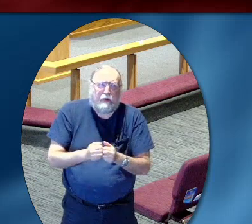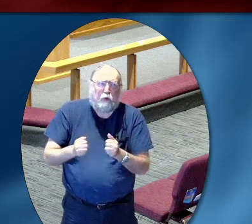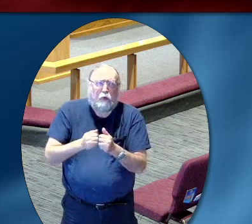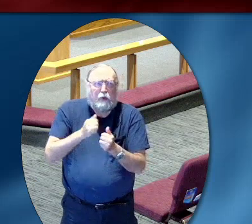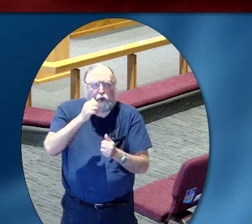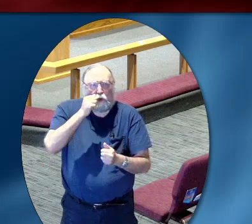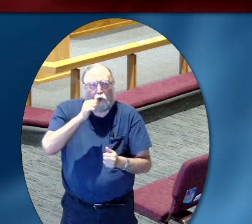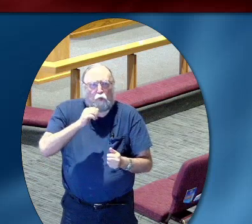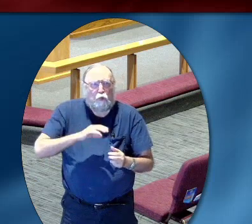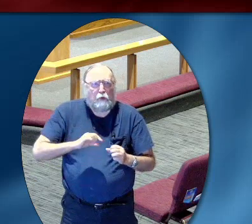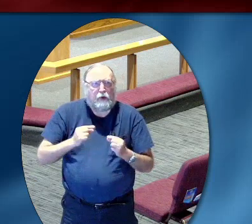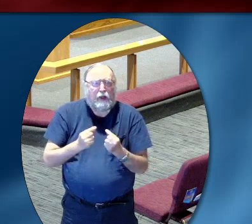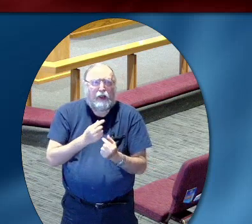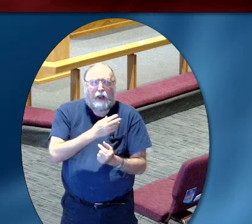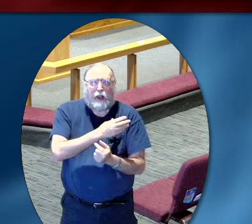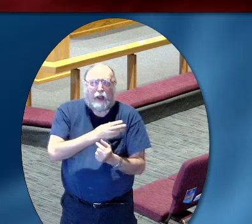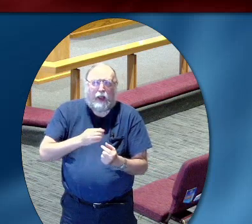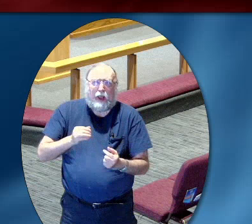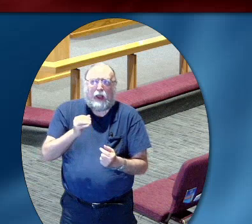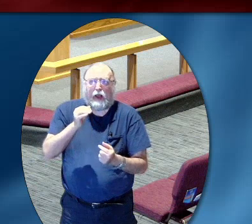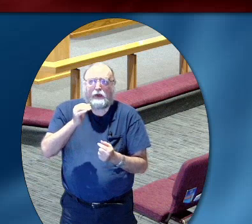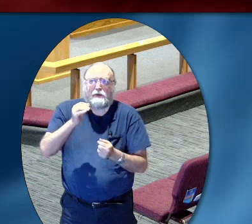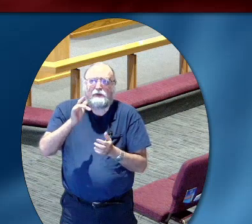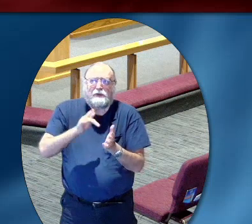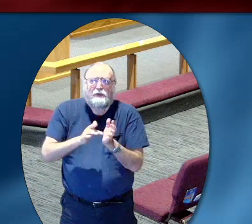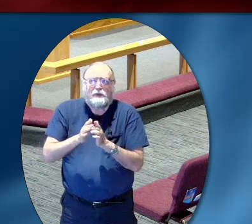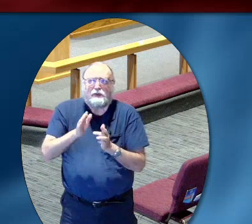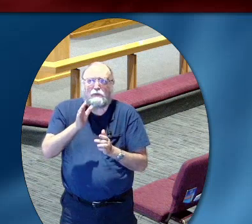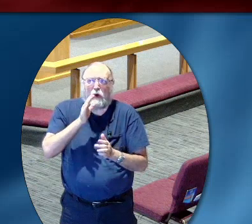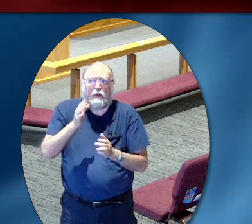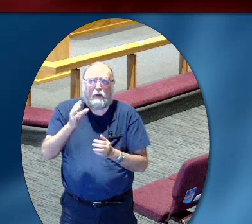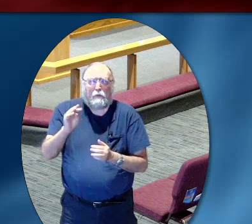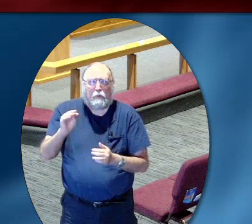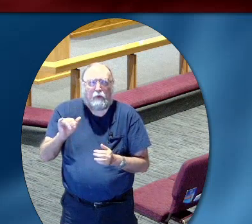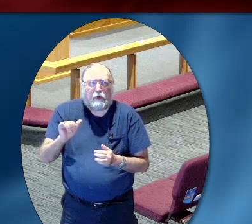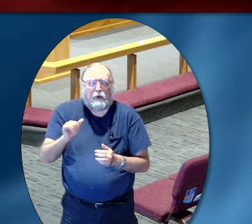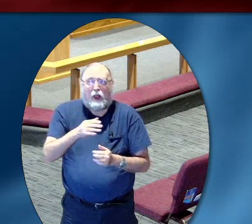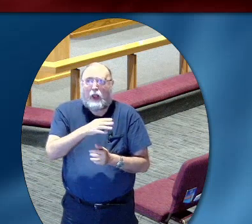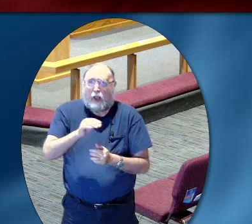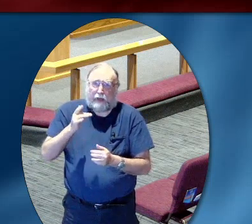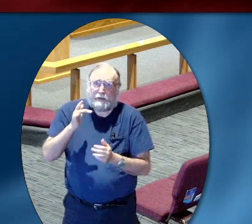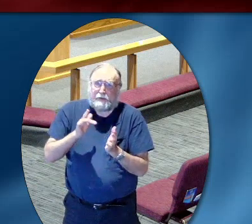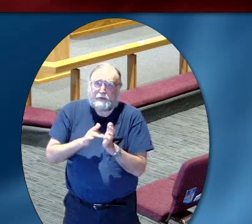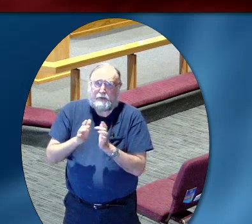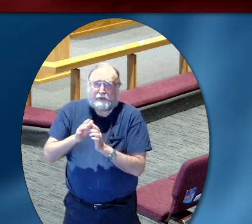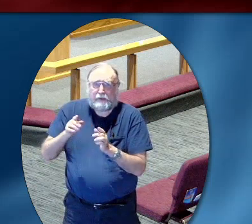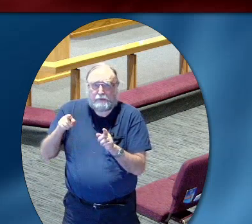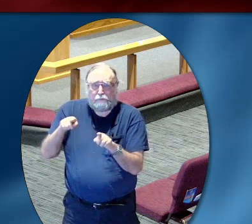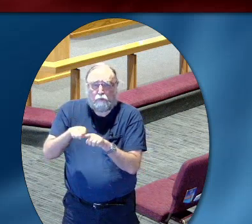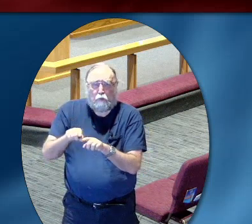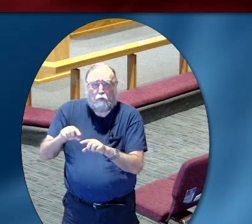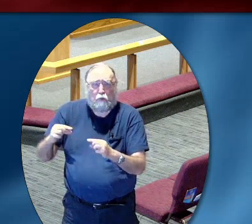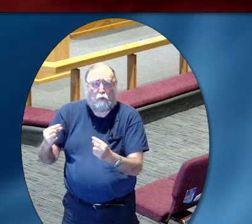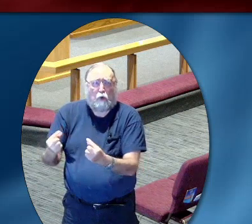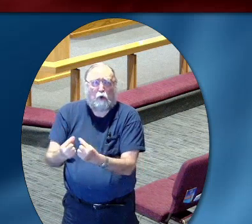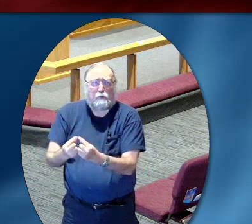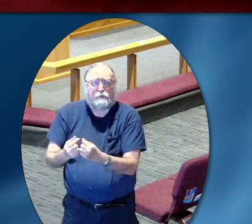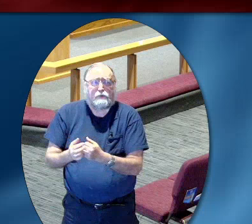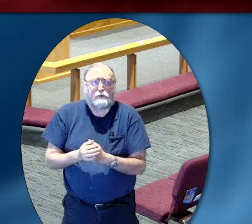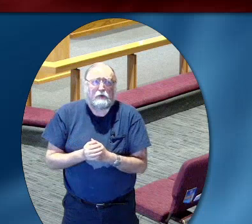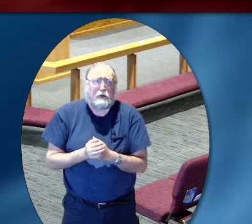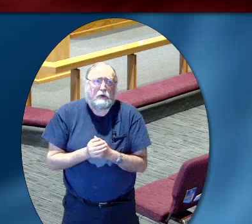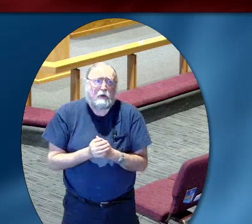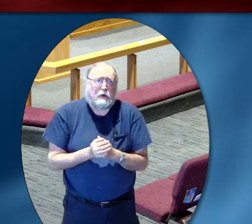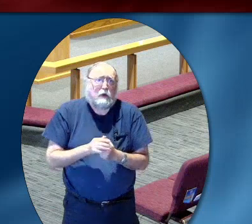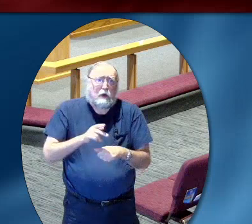women and Mary and the mother of Jesus and his brothers. In those days, Peter